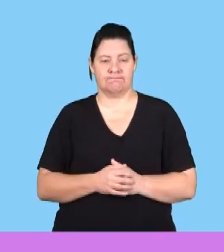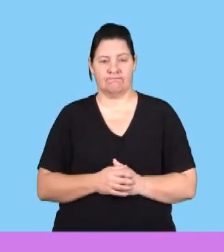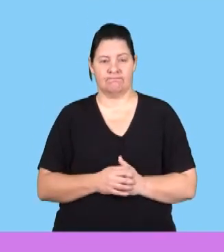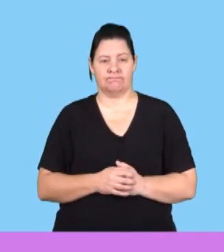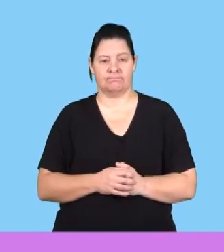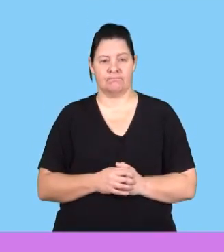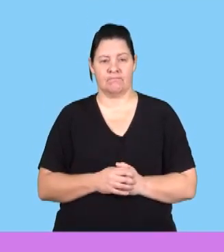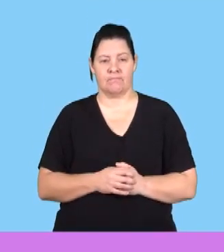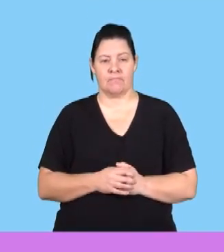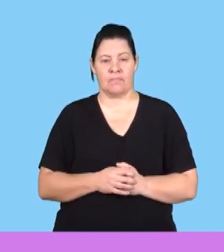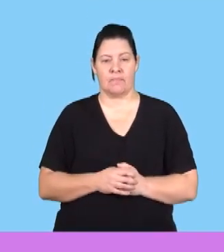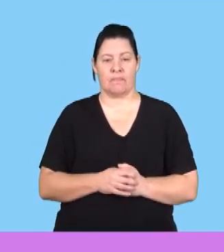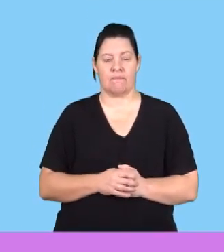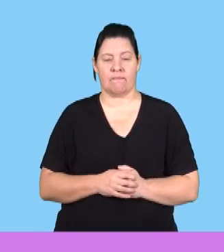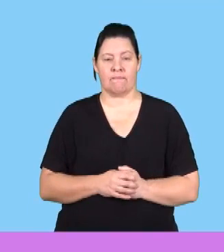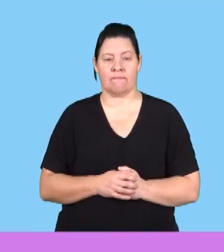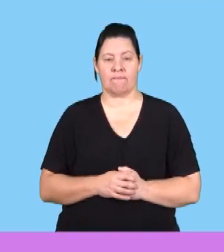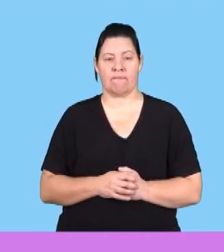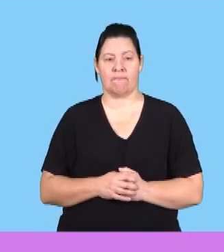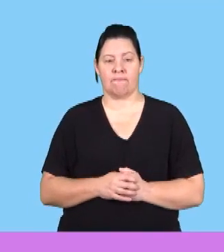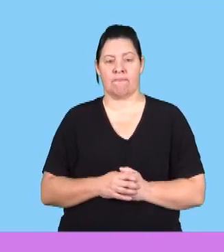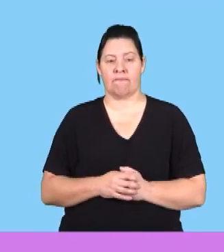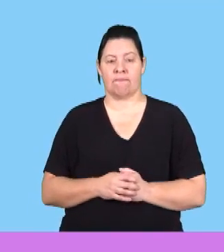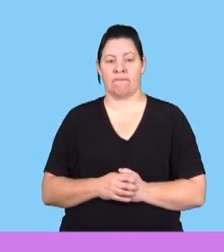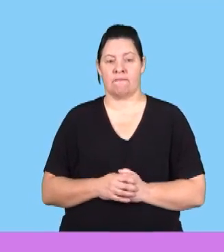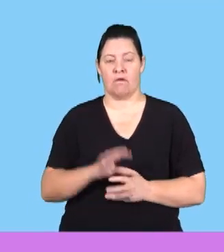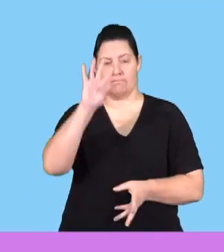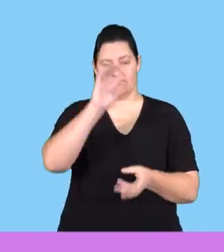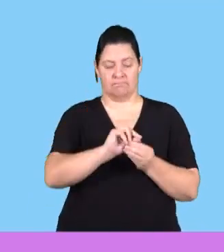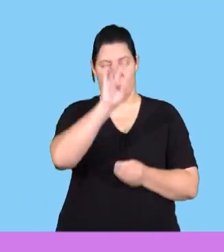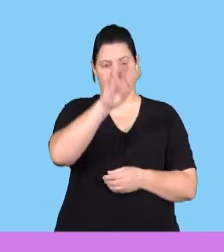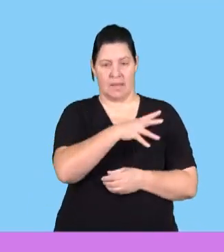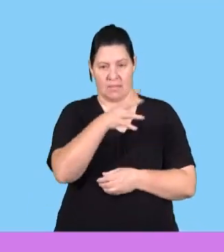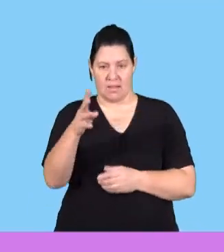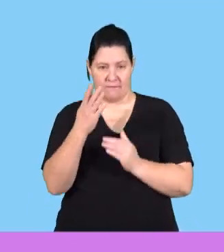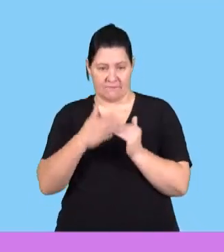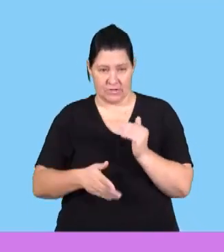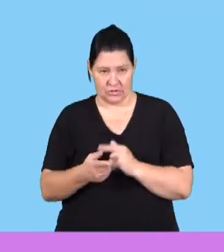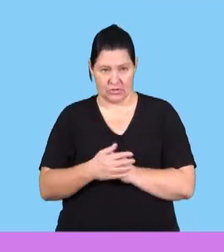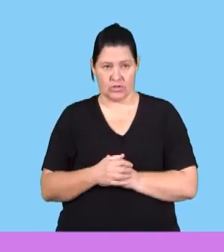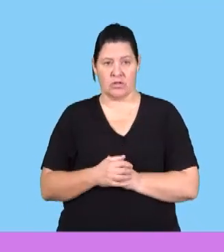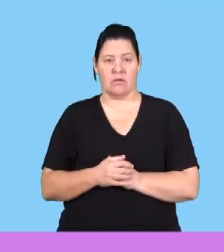slide. Let's see what is happening here. So looking at this, we have our completed frequency